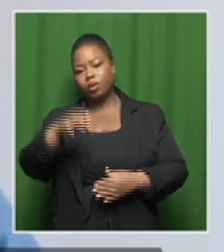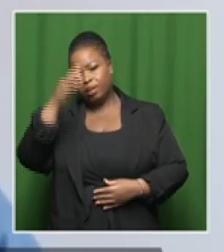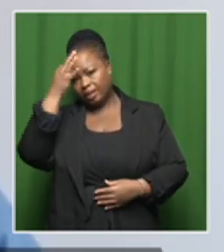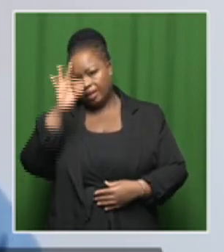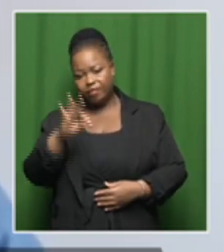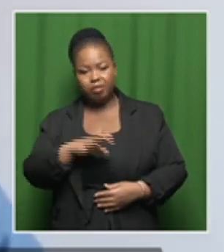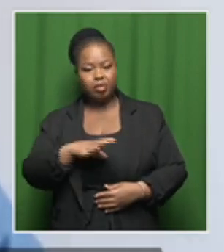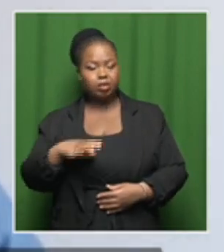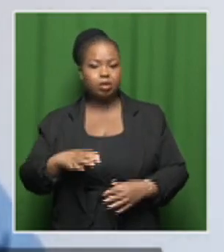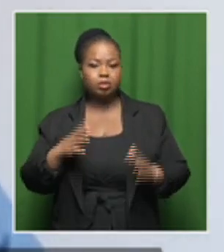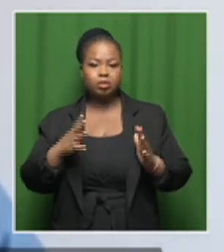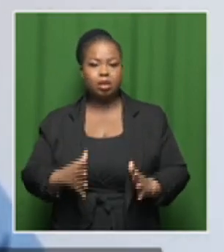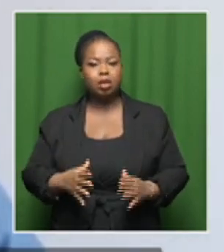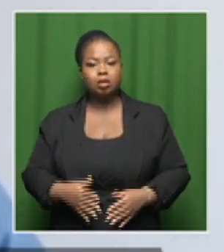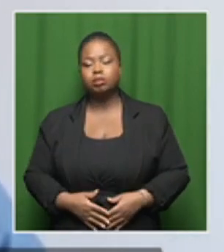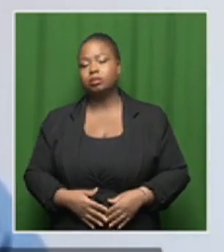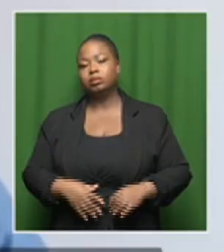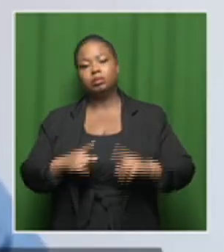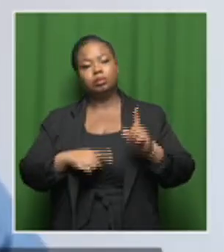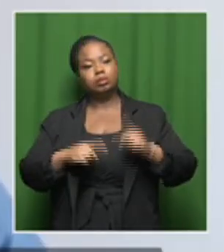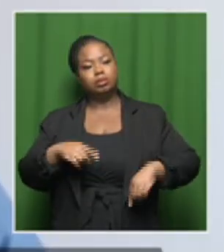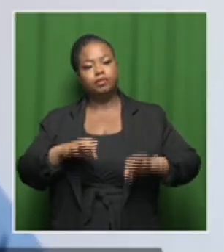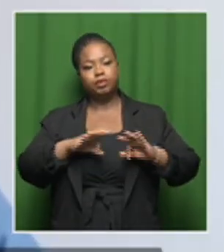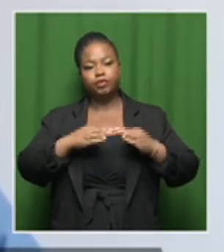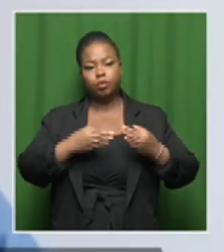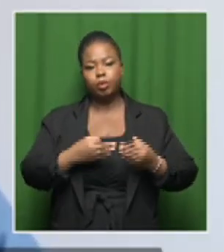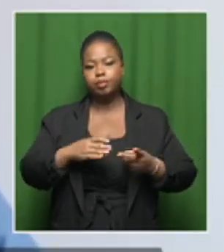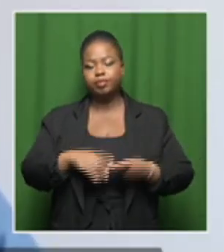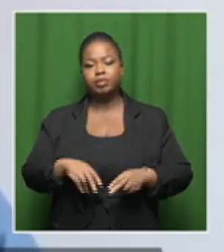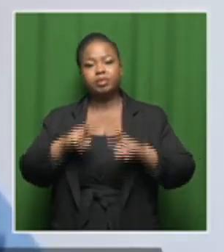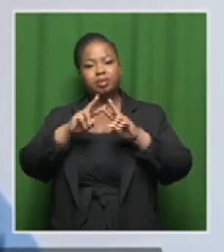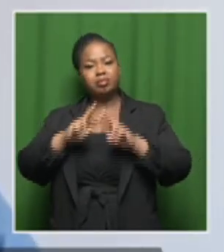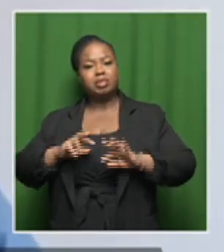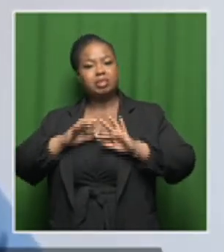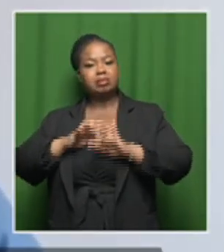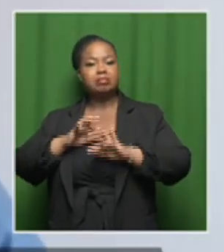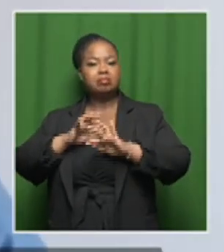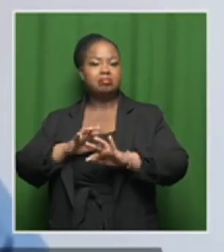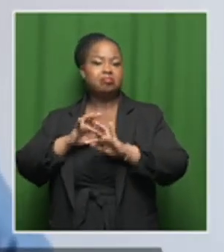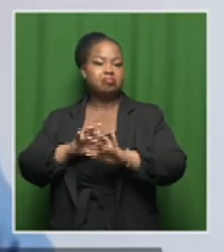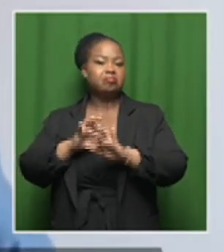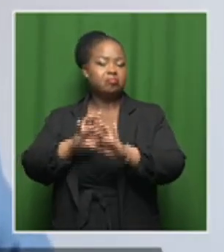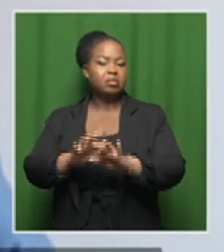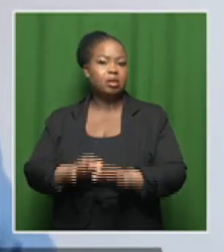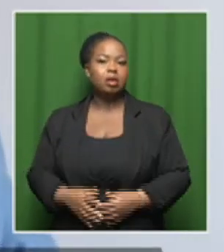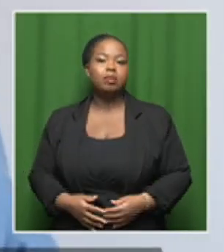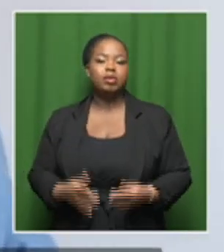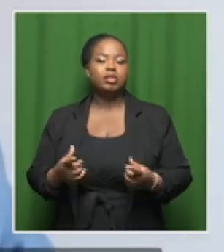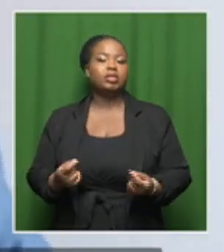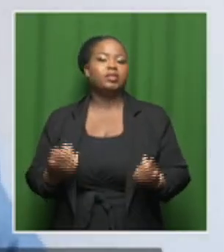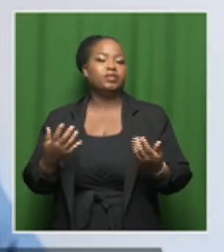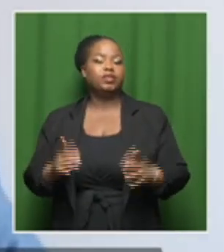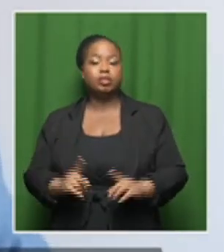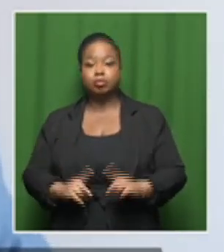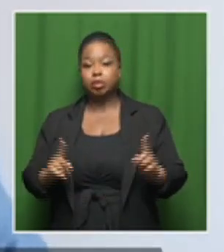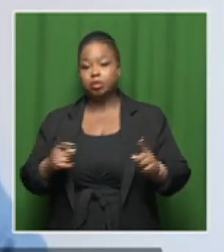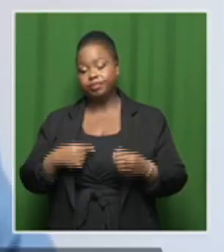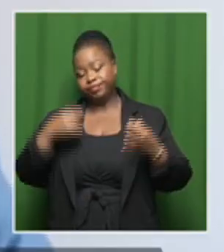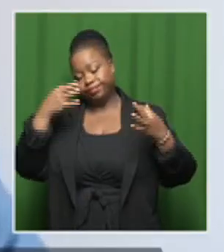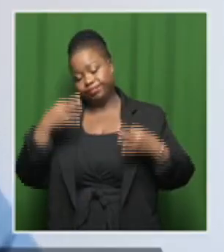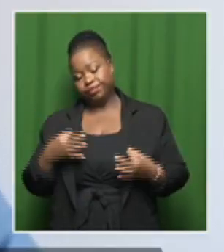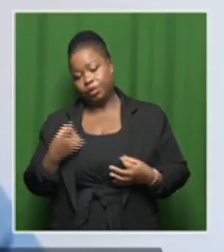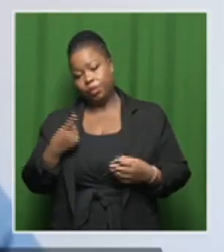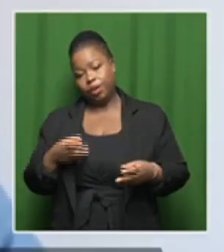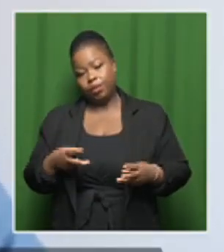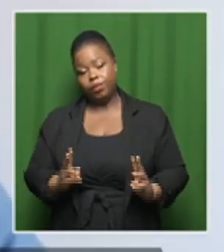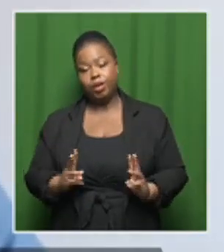councillors, different forums. They had peaceful demonstrations. And then they decided that the only way that they're